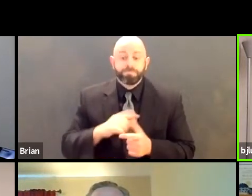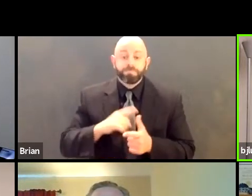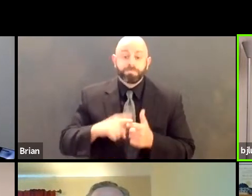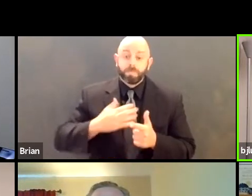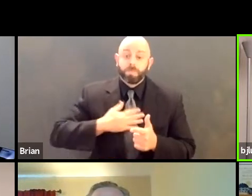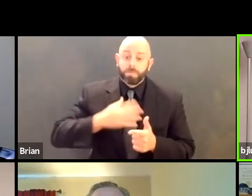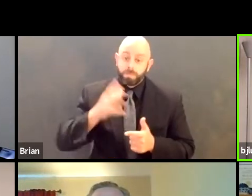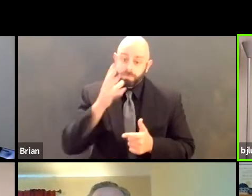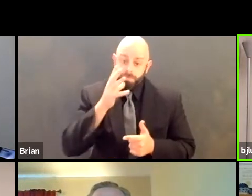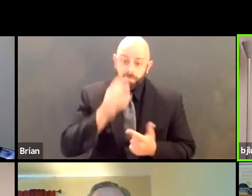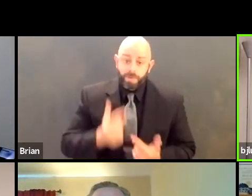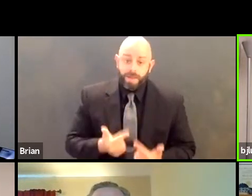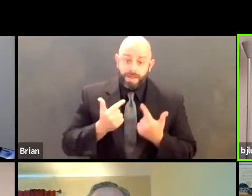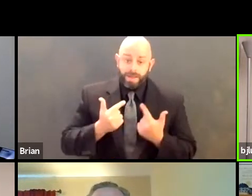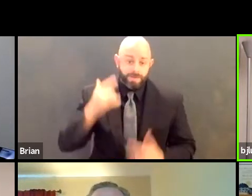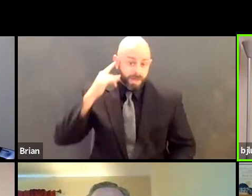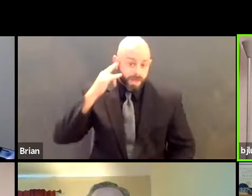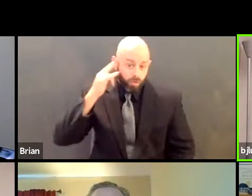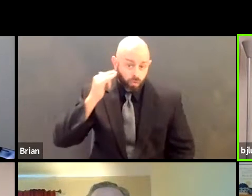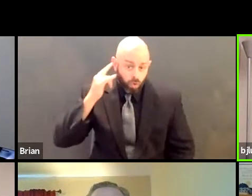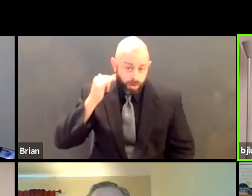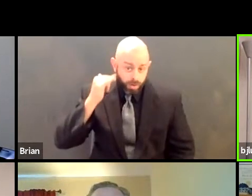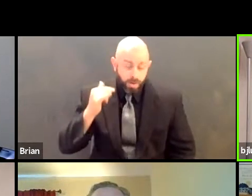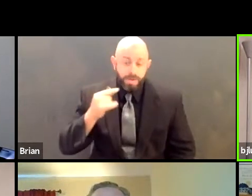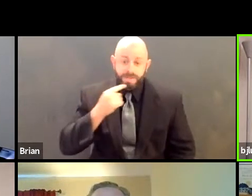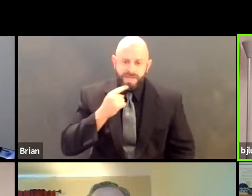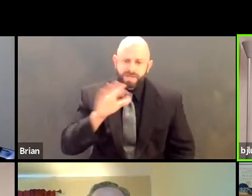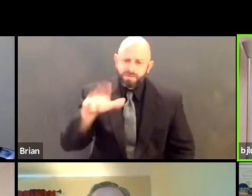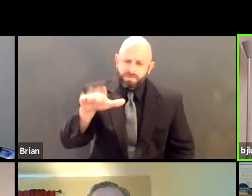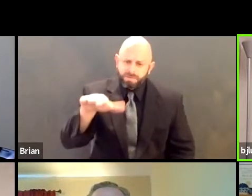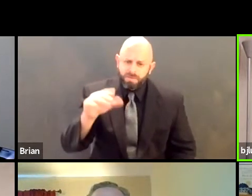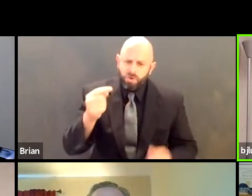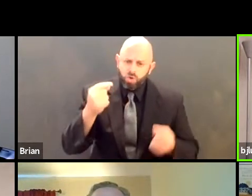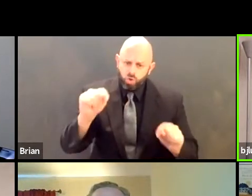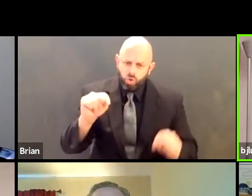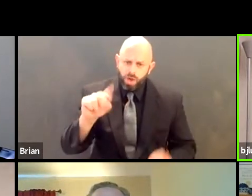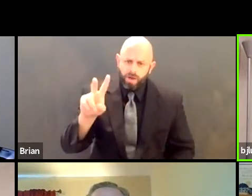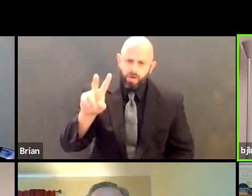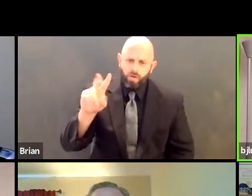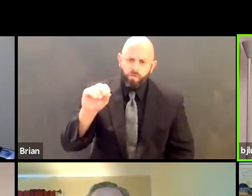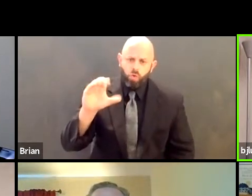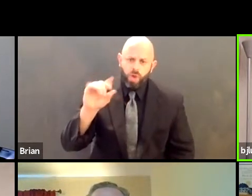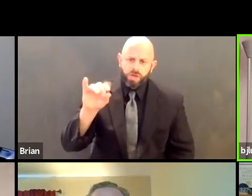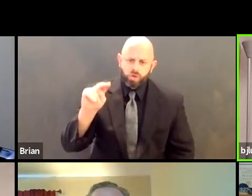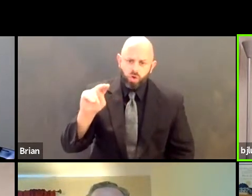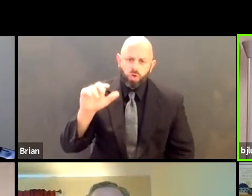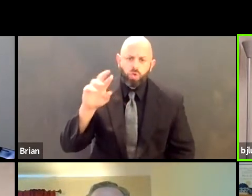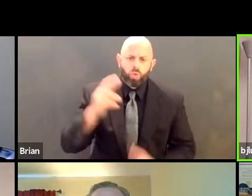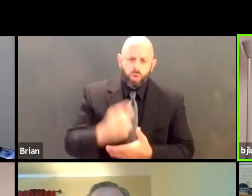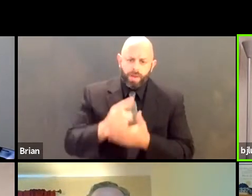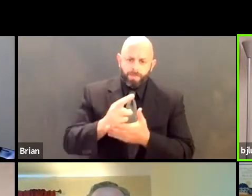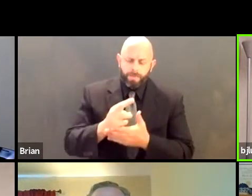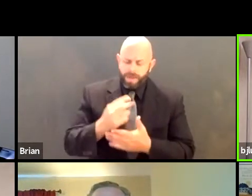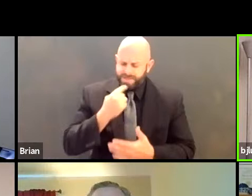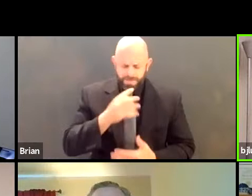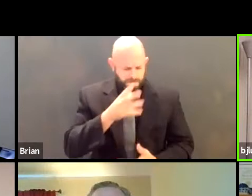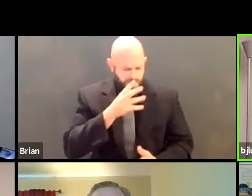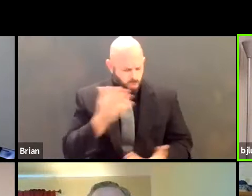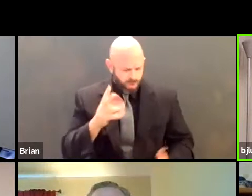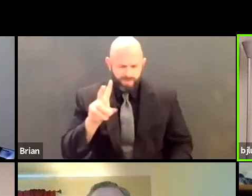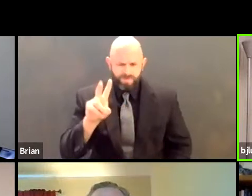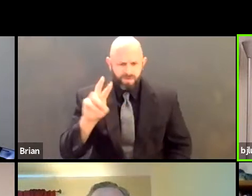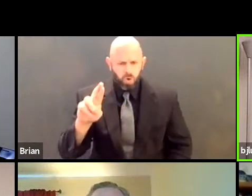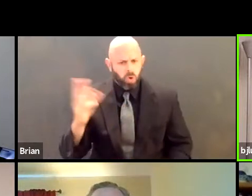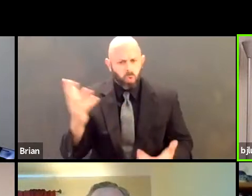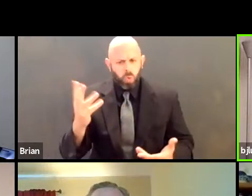live in California, was the one who suggested, well, why don't you try vocational rehab? Okay, Mom, what is voc rehab? I've never heard of